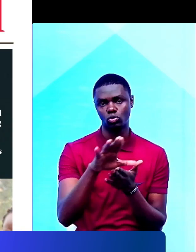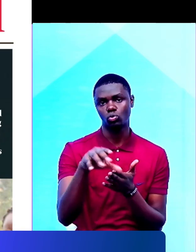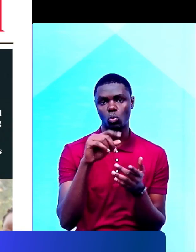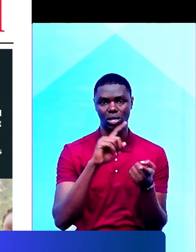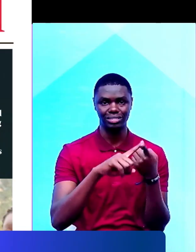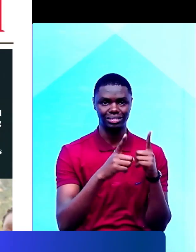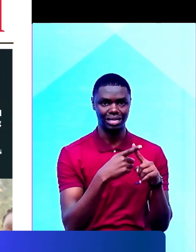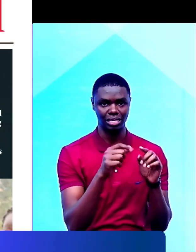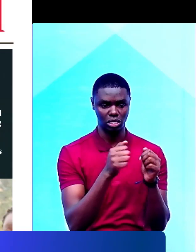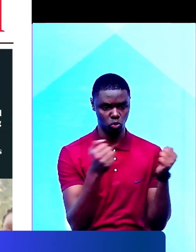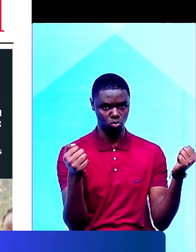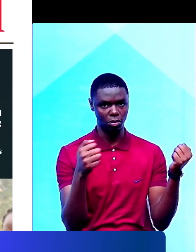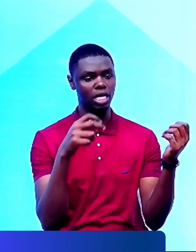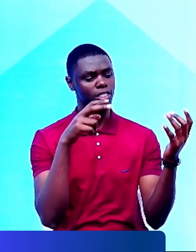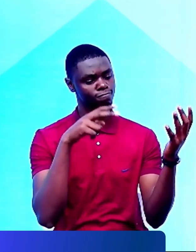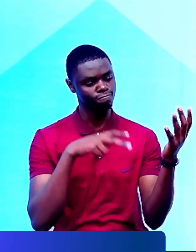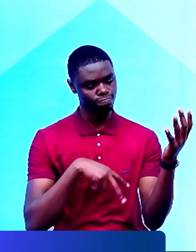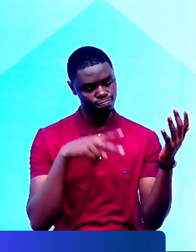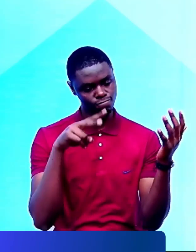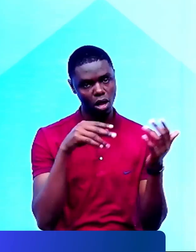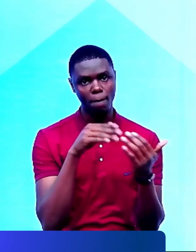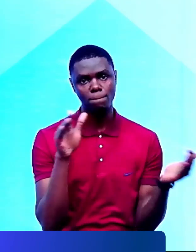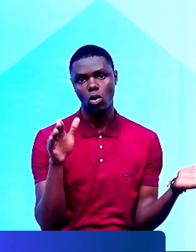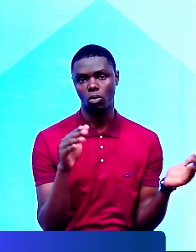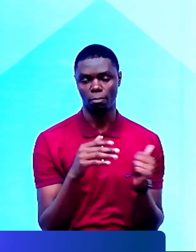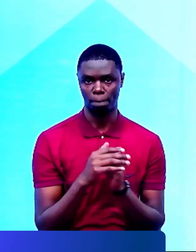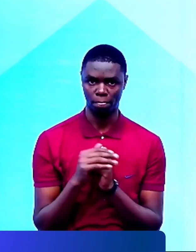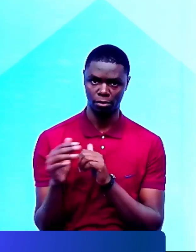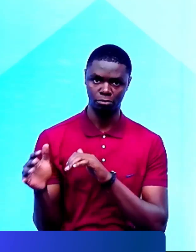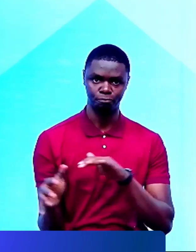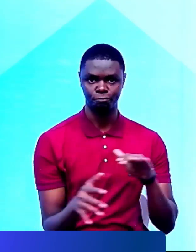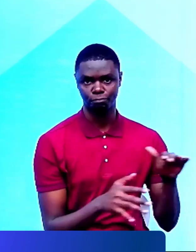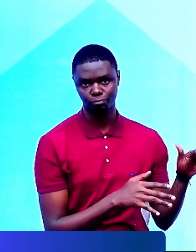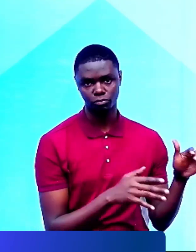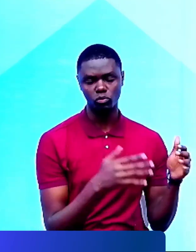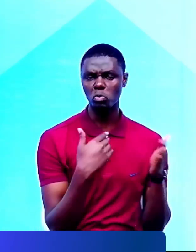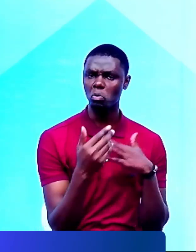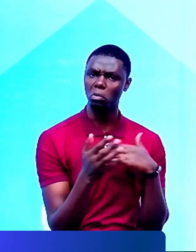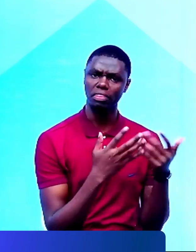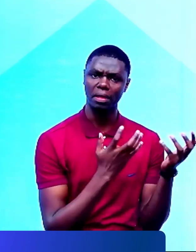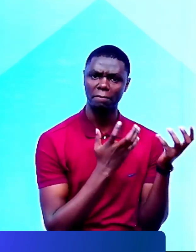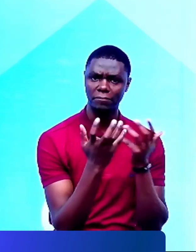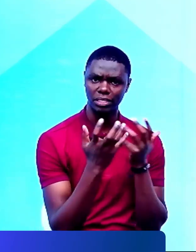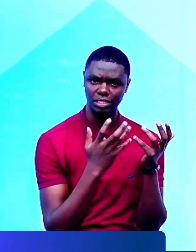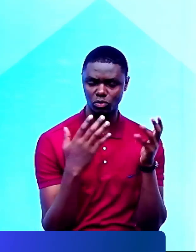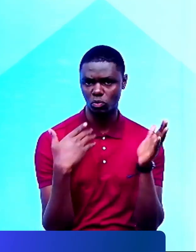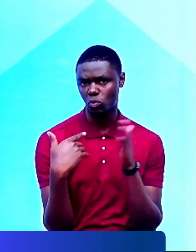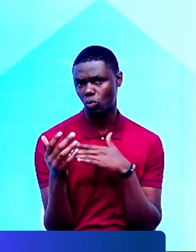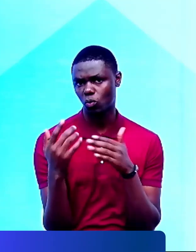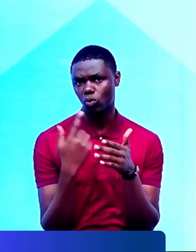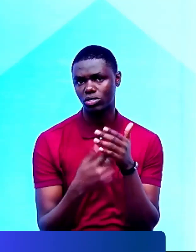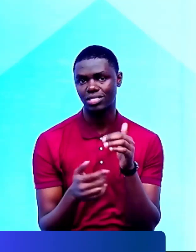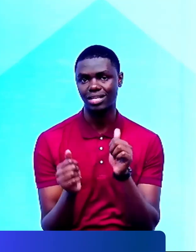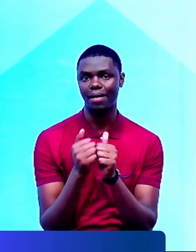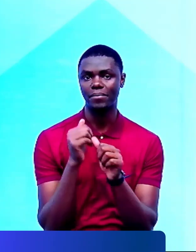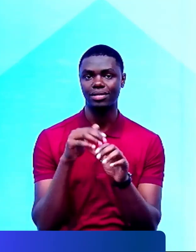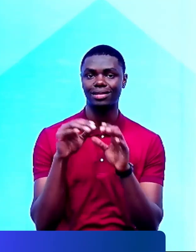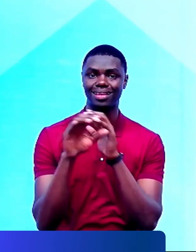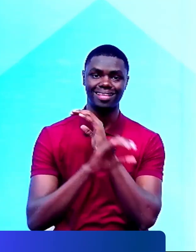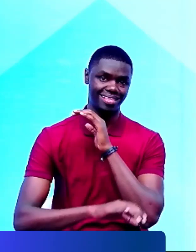get to get more from that story, whether business or whether what is happening in the